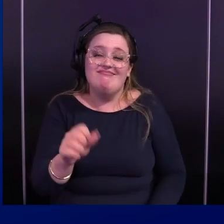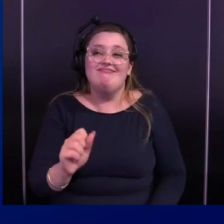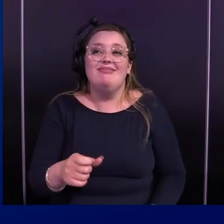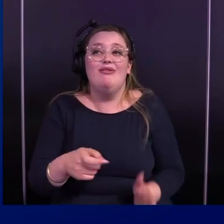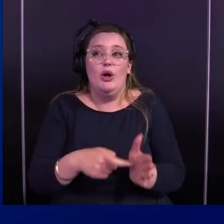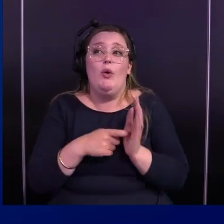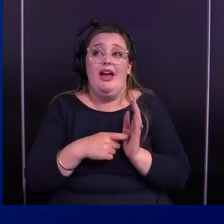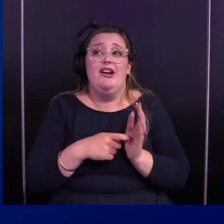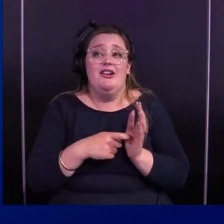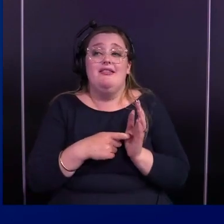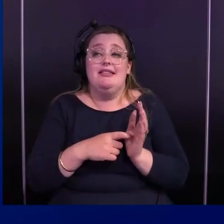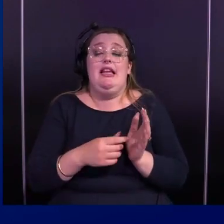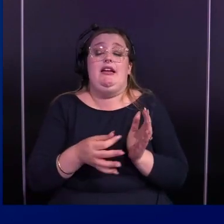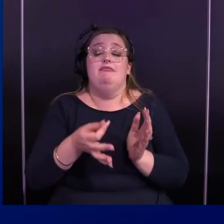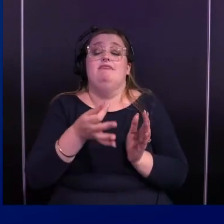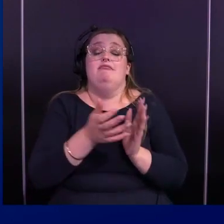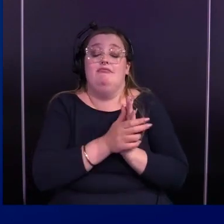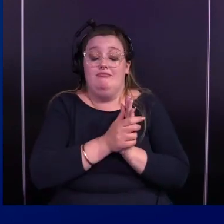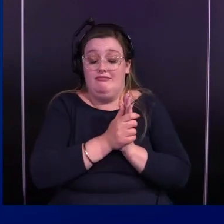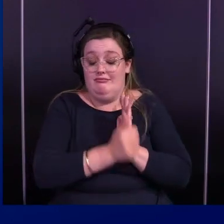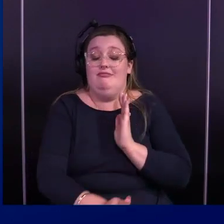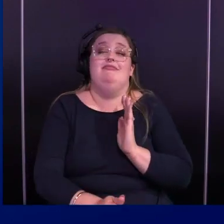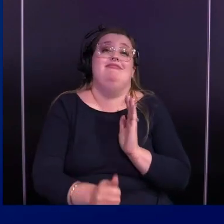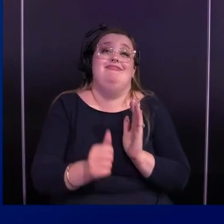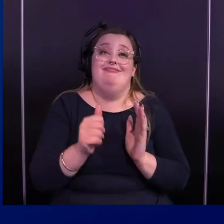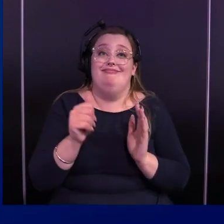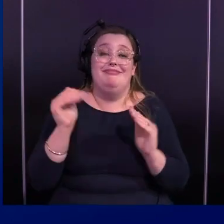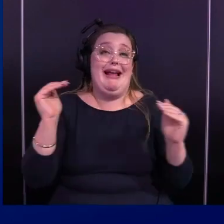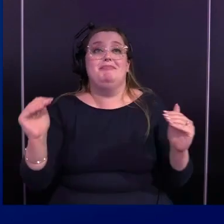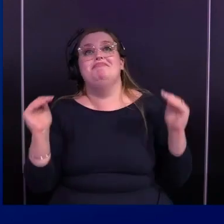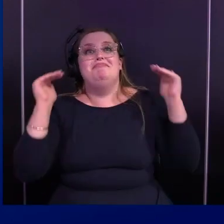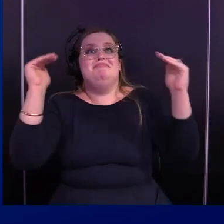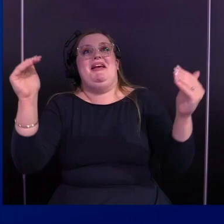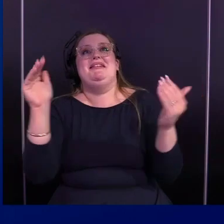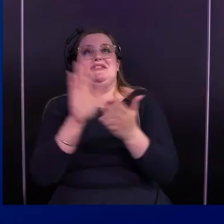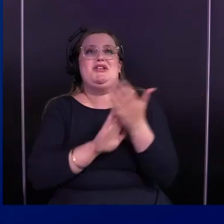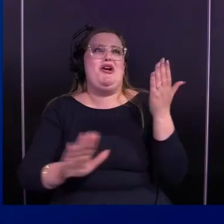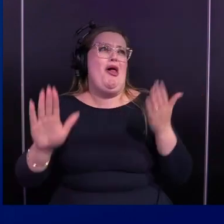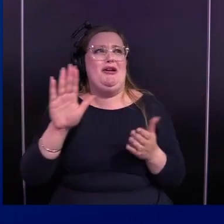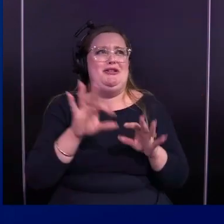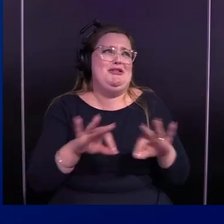college degree, PhD, at times in order to get some of this stuff installed,